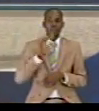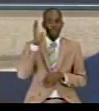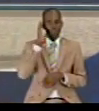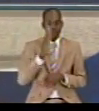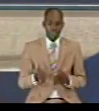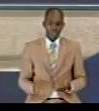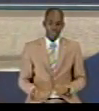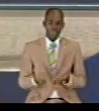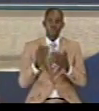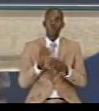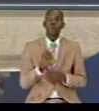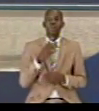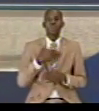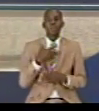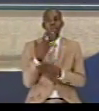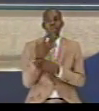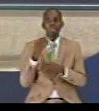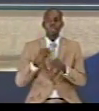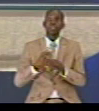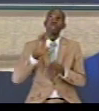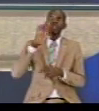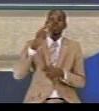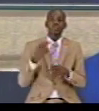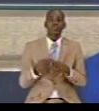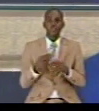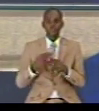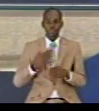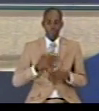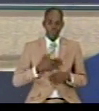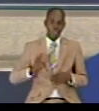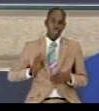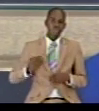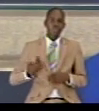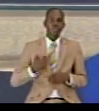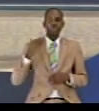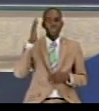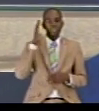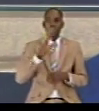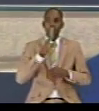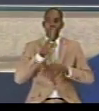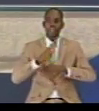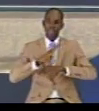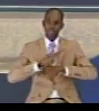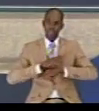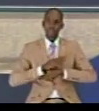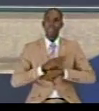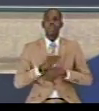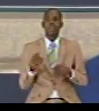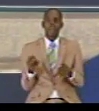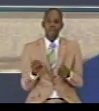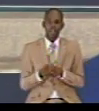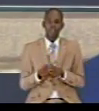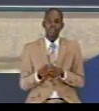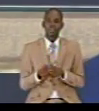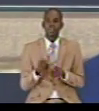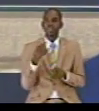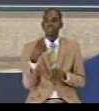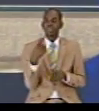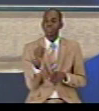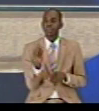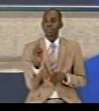my hands in thy name. My soul shall be satisfied as with marrow